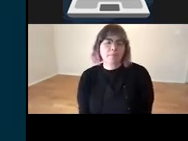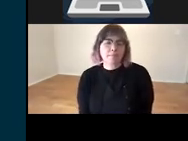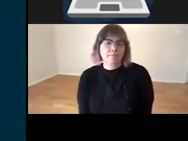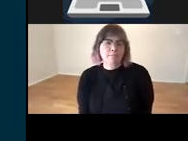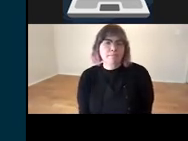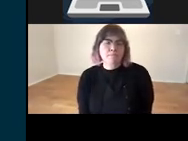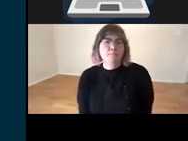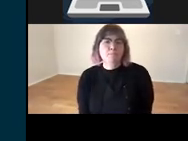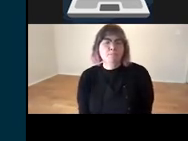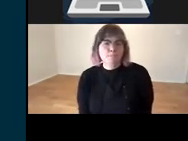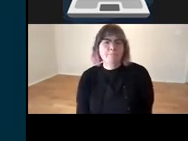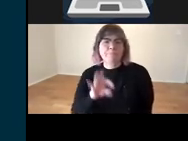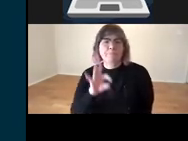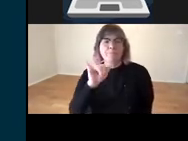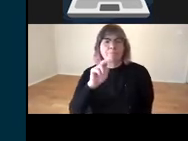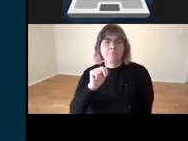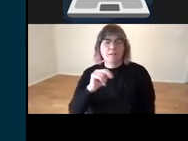All right, so this is a fin whale.